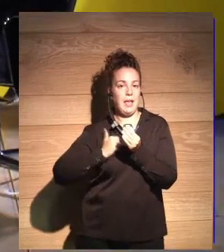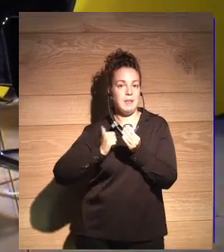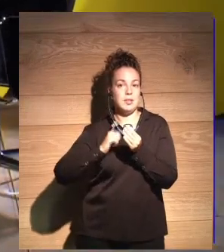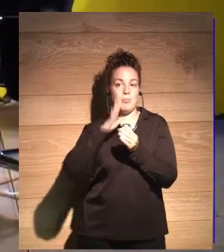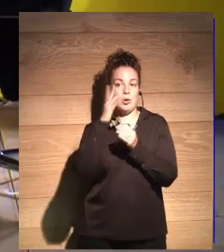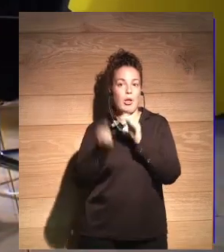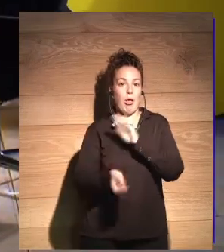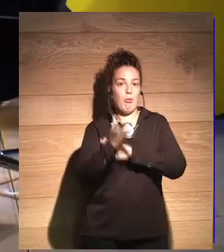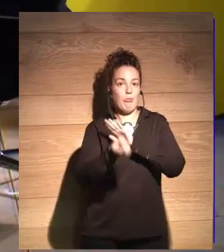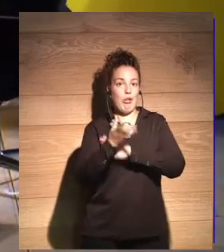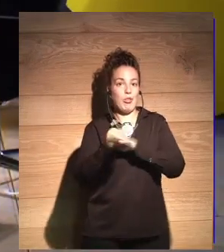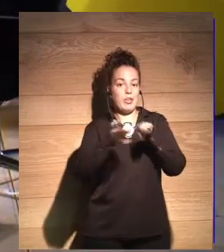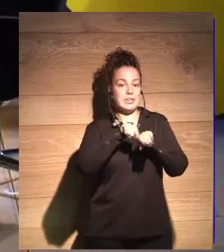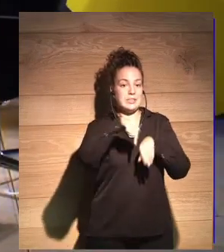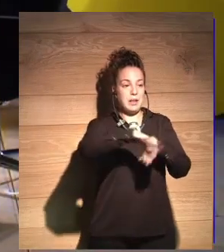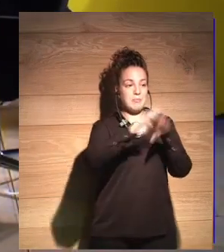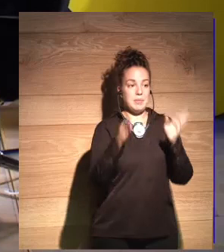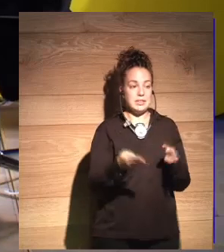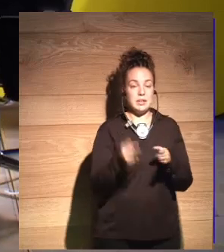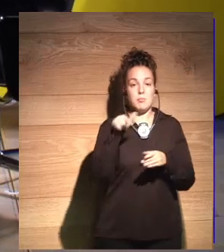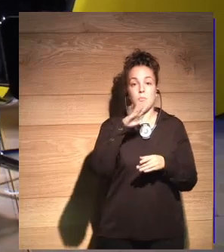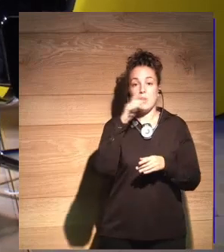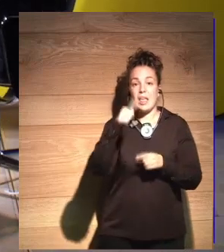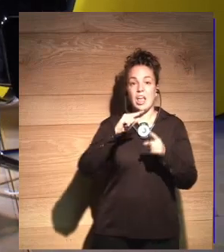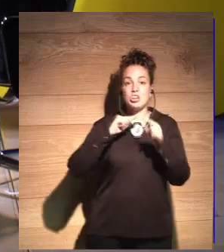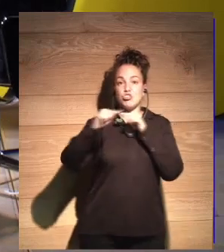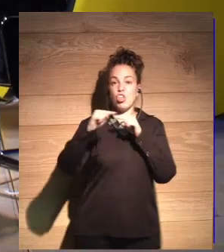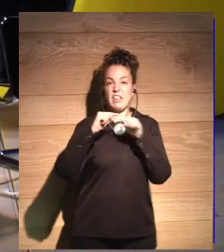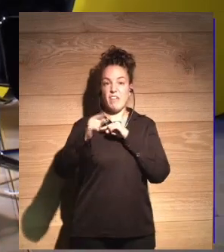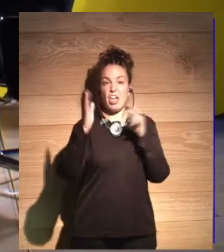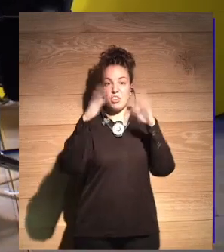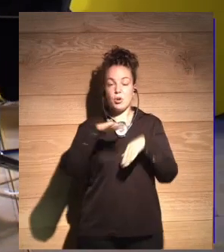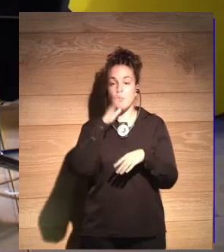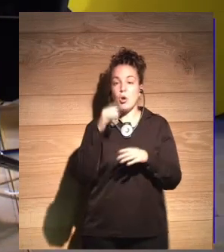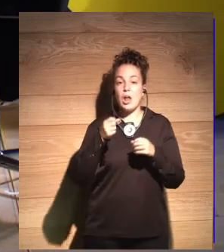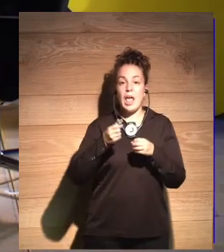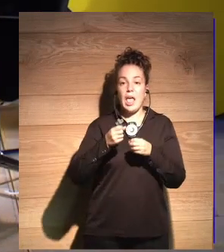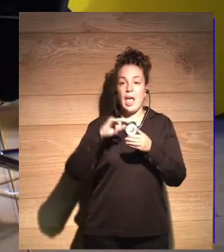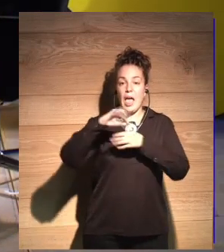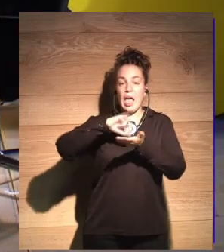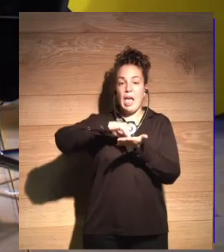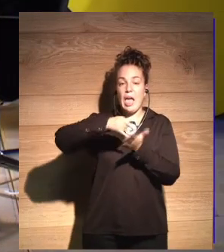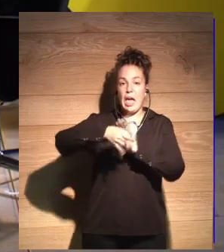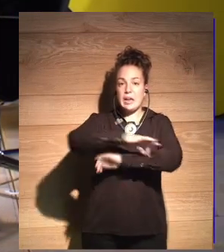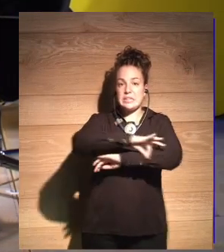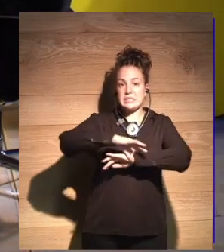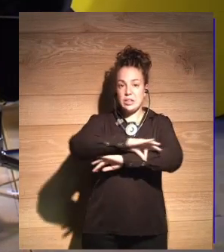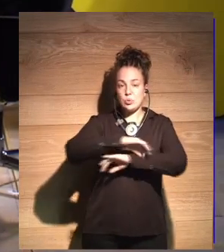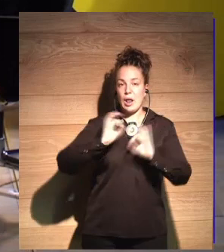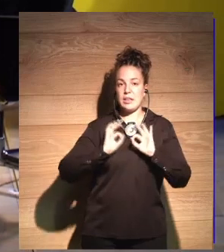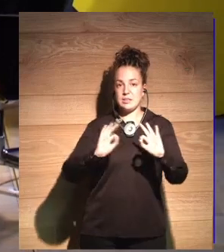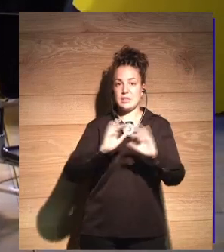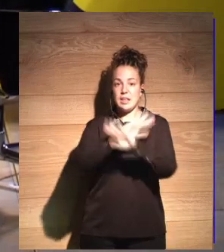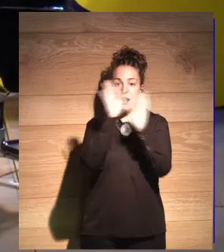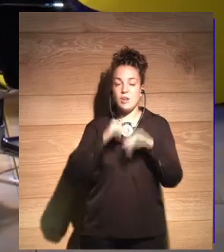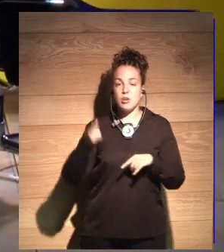notification, these chairs, architecture firms, and yet we focus on social network that's based